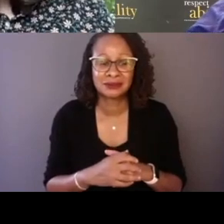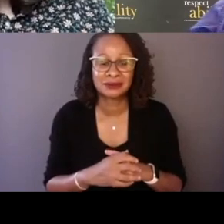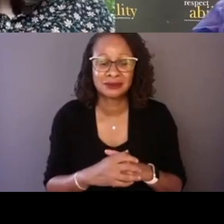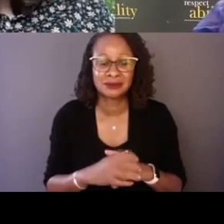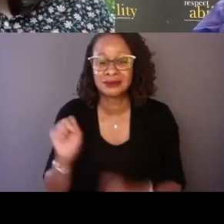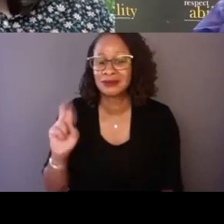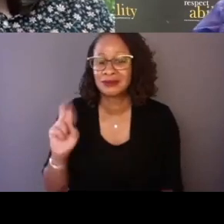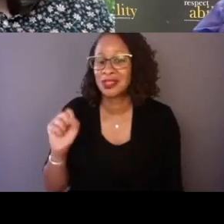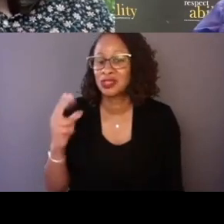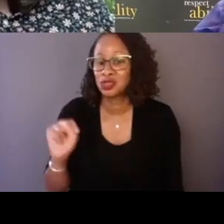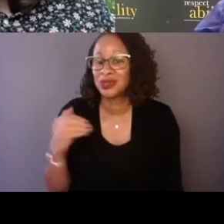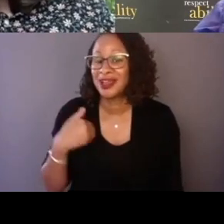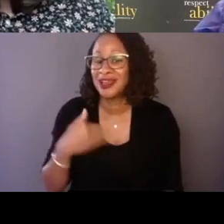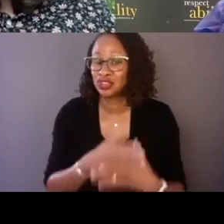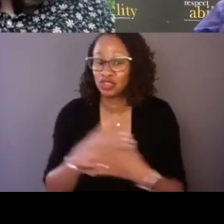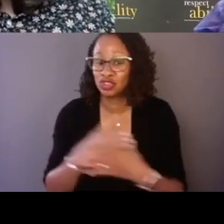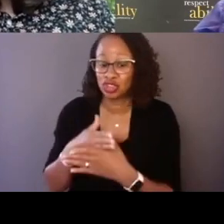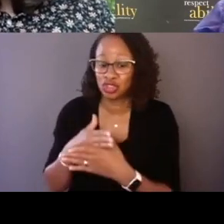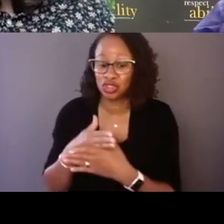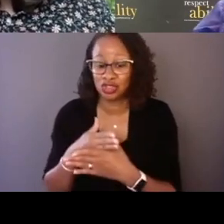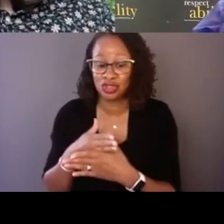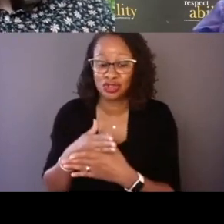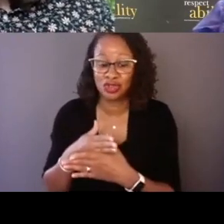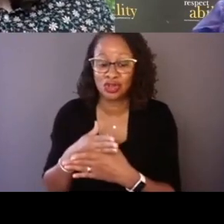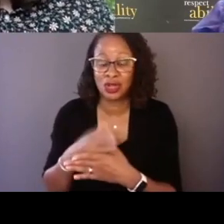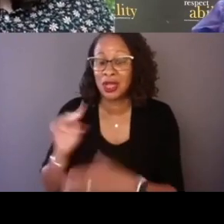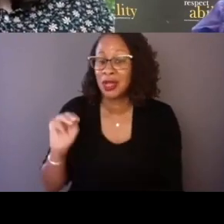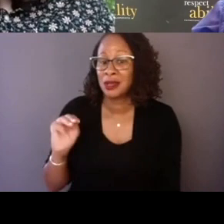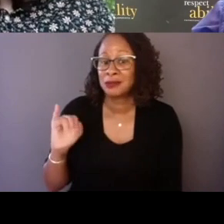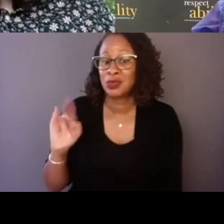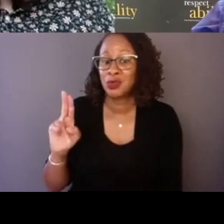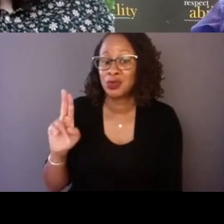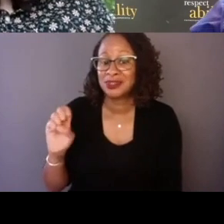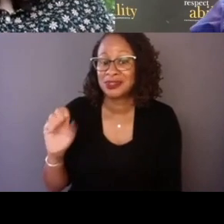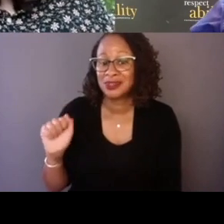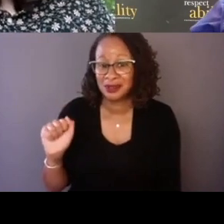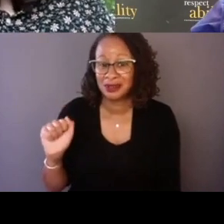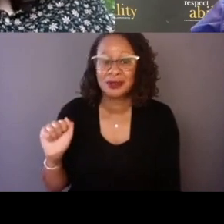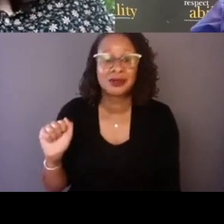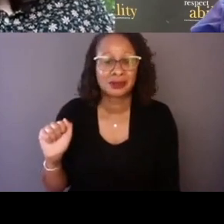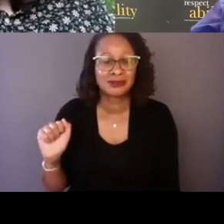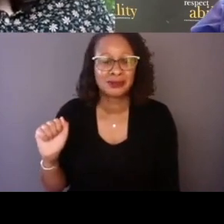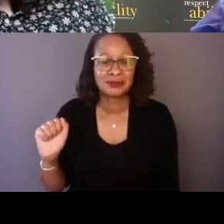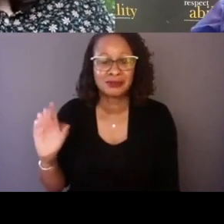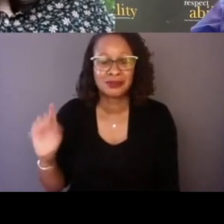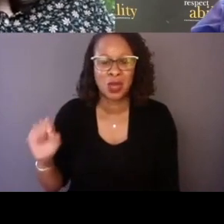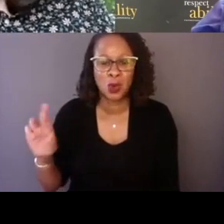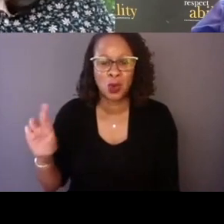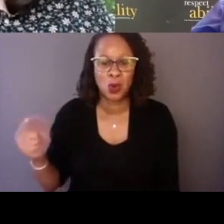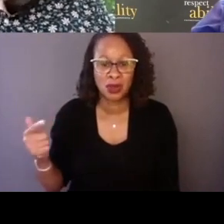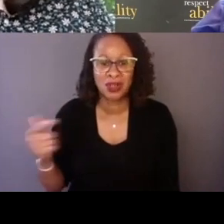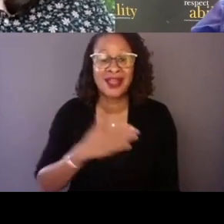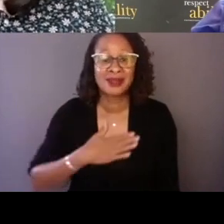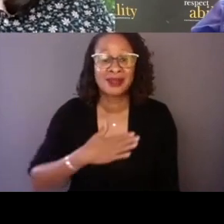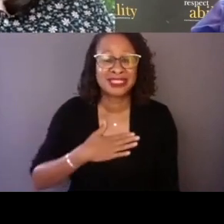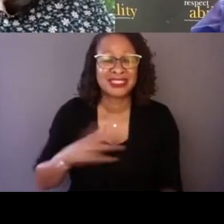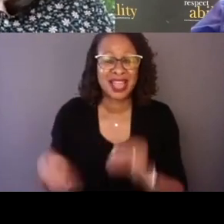Susan has shared the MUSA website. Josh, can you please put that in the